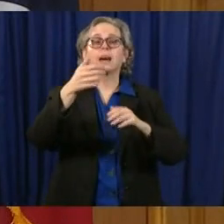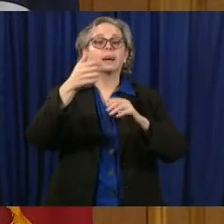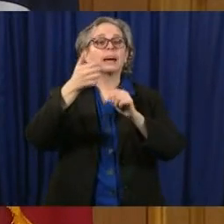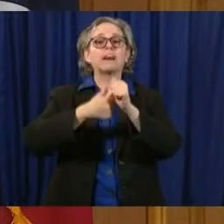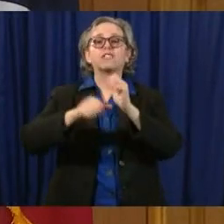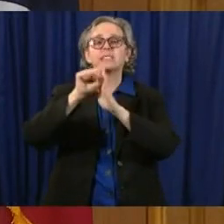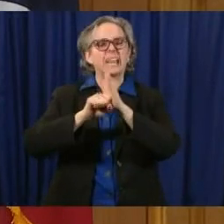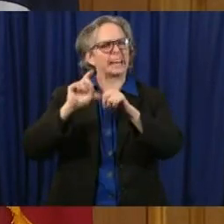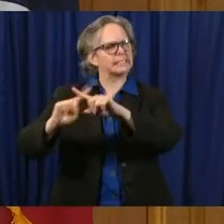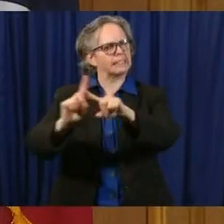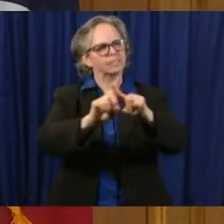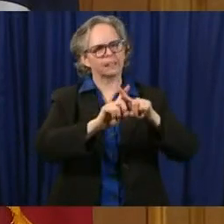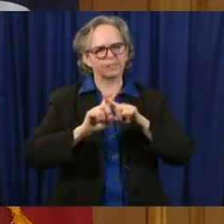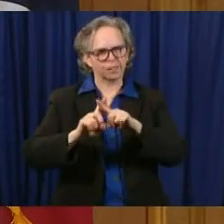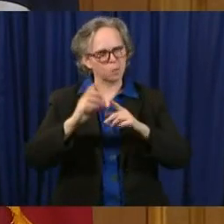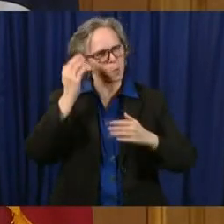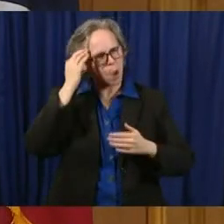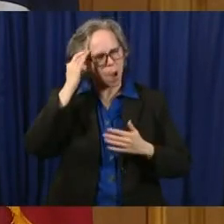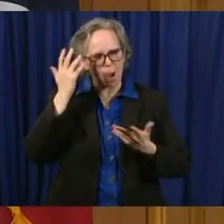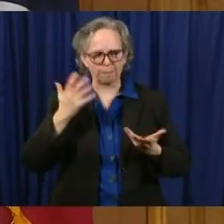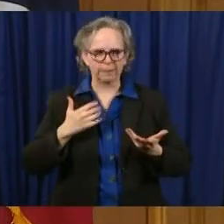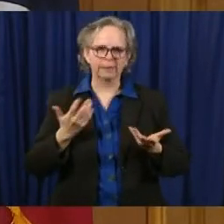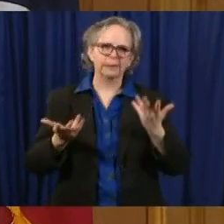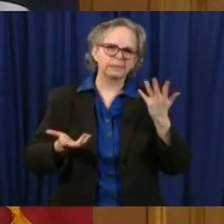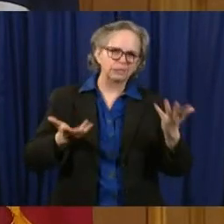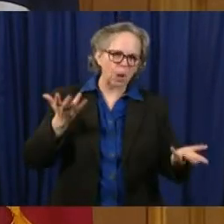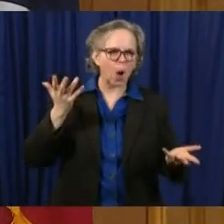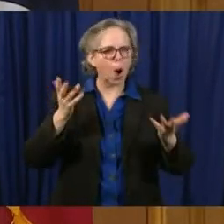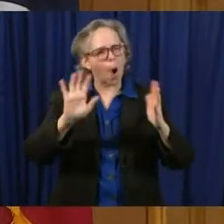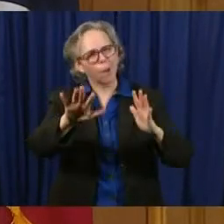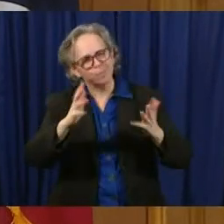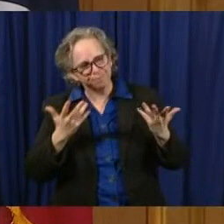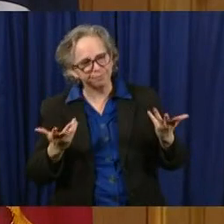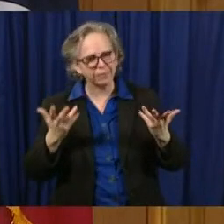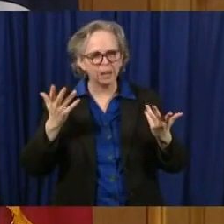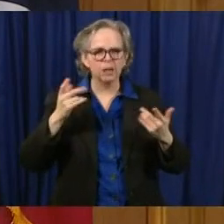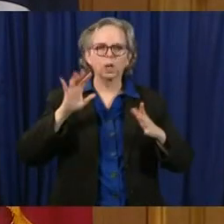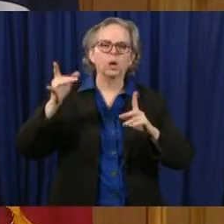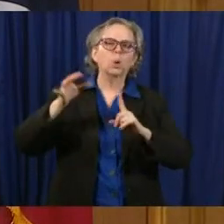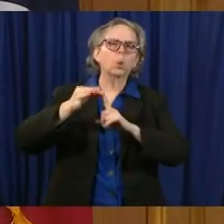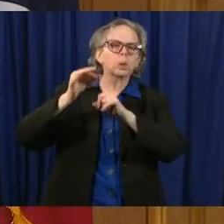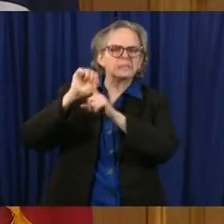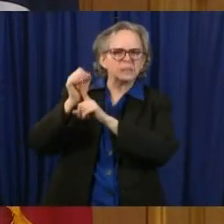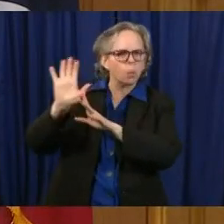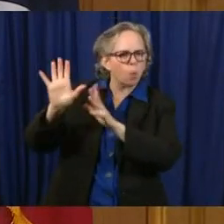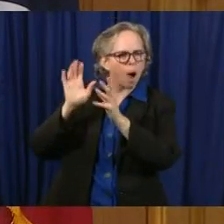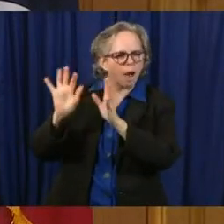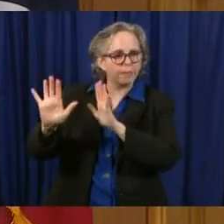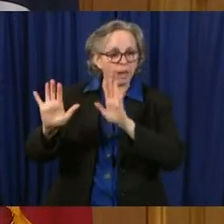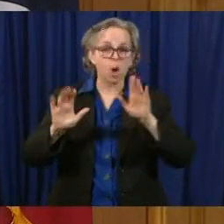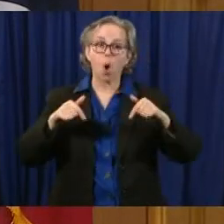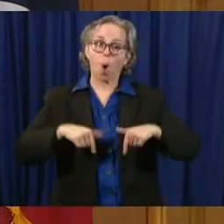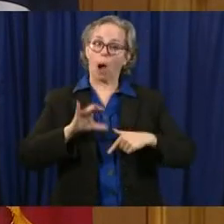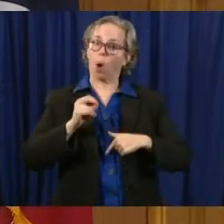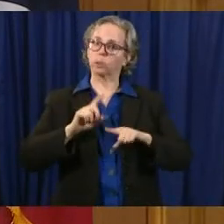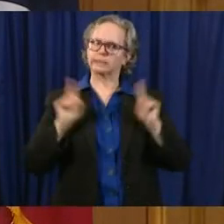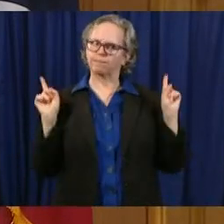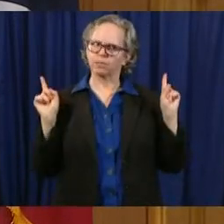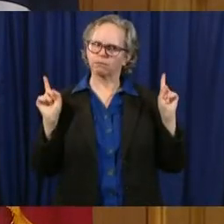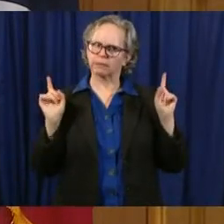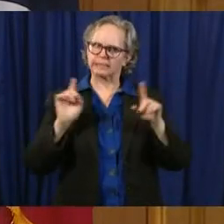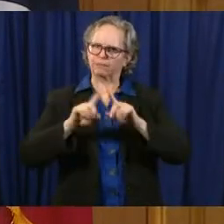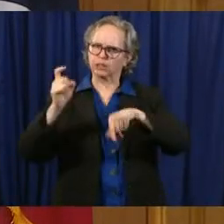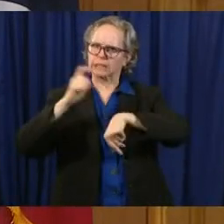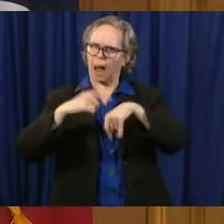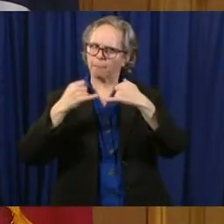is have a unique situation. I mean, we are at a different stage in Ohio than, for example, New